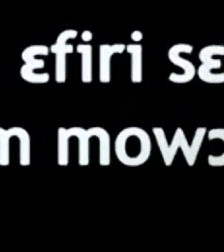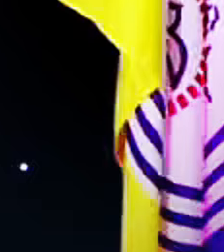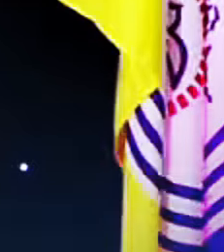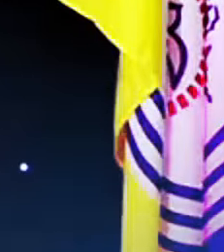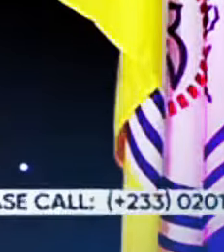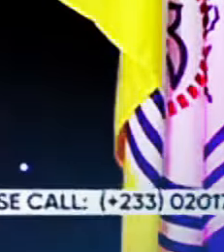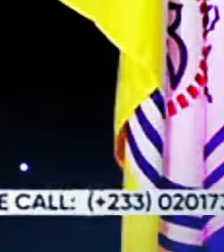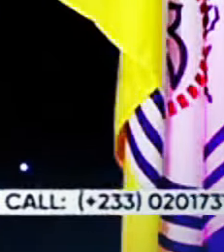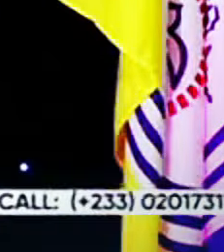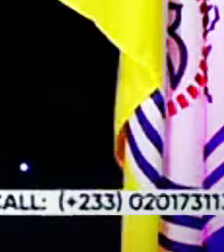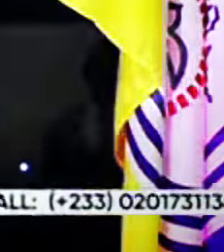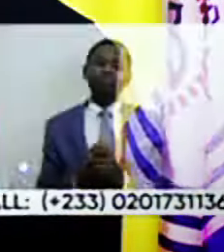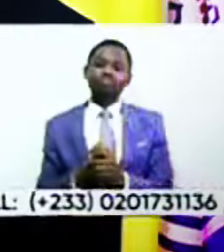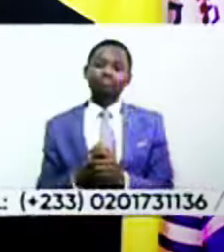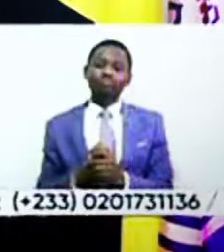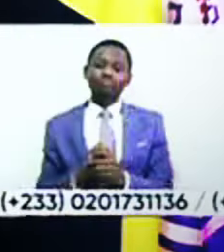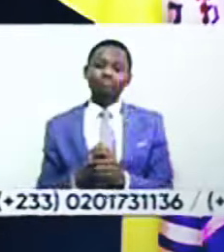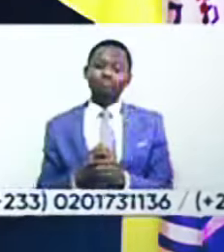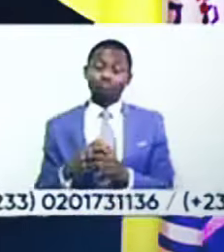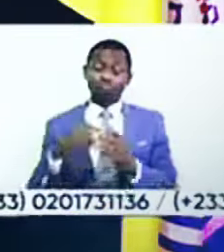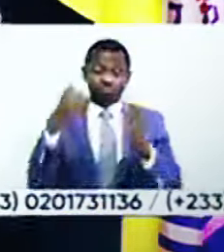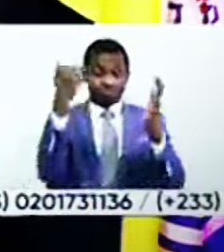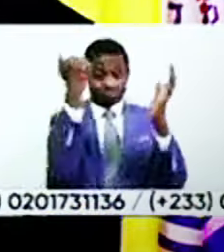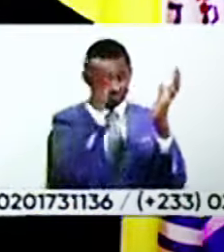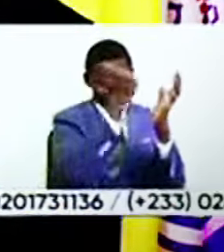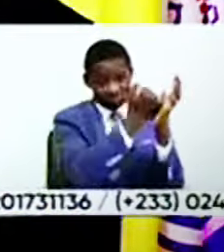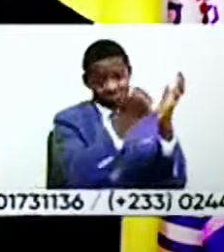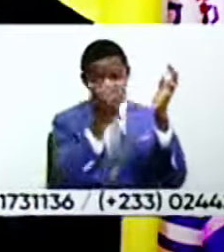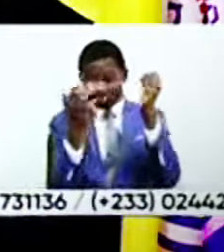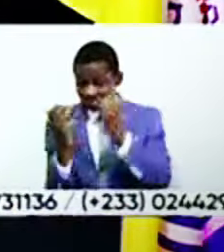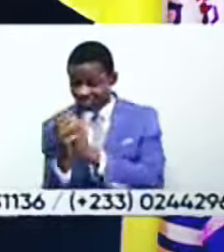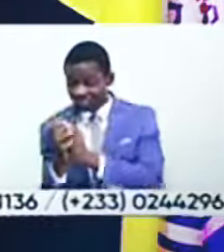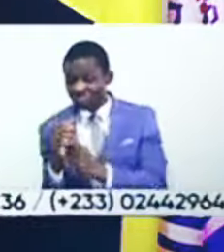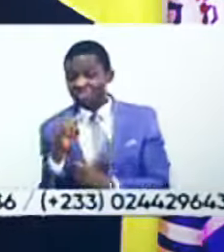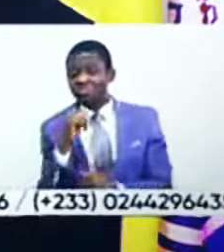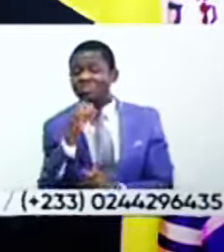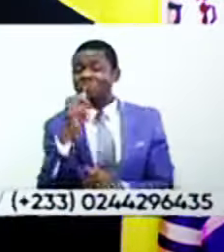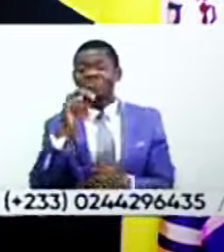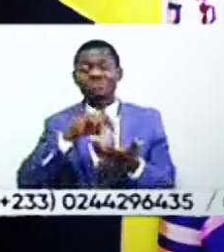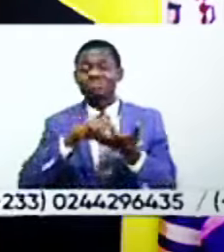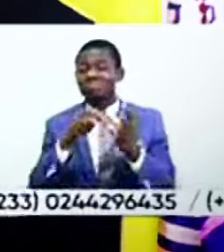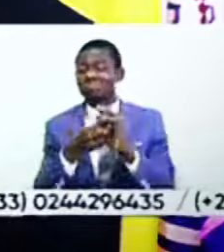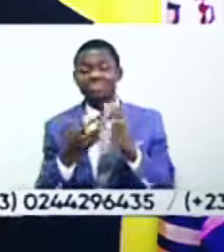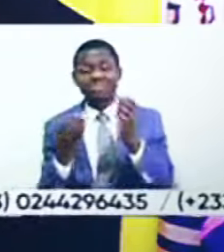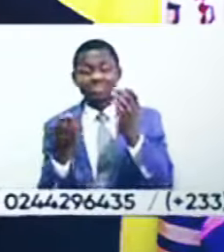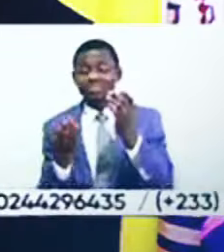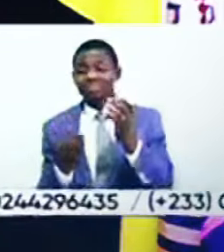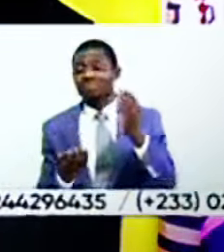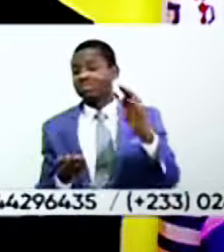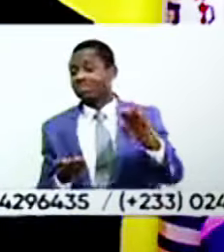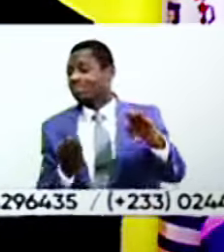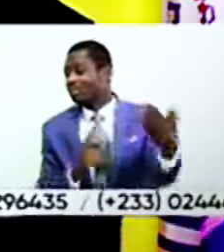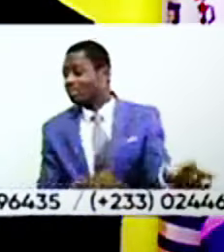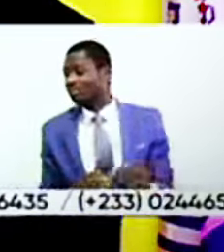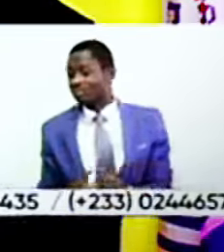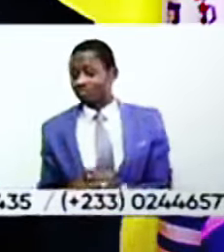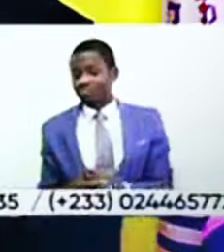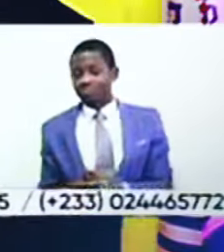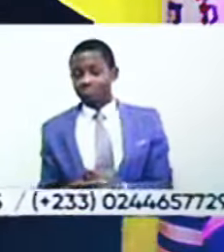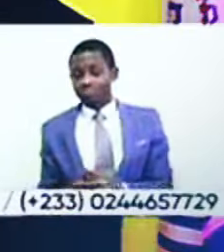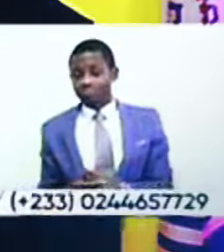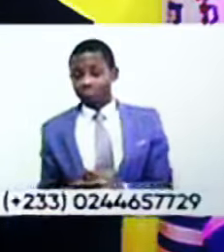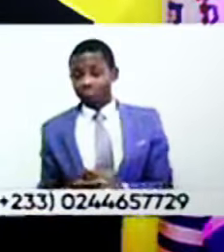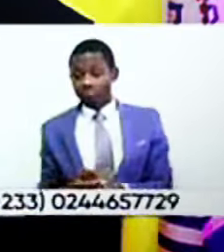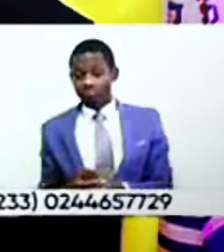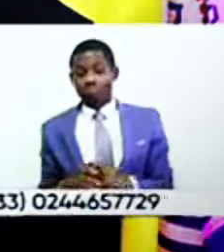adomase. Crucifixion does not necessarily mean death. Say ye kase wabo obi asenu mu anu nkyrese wewu. But when